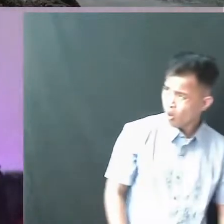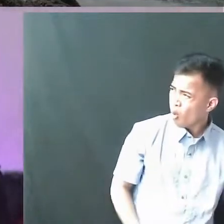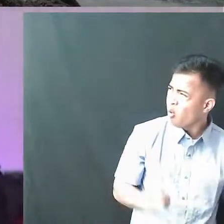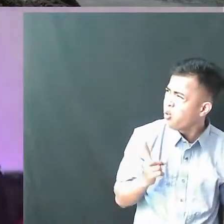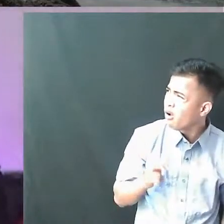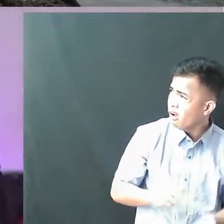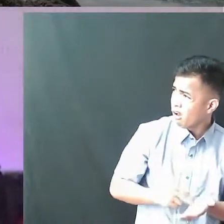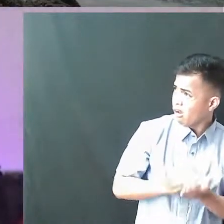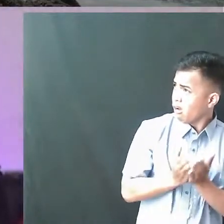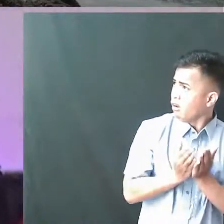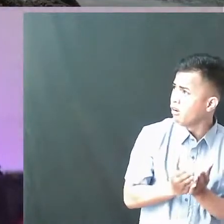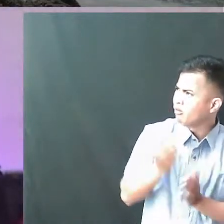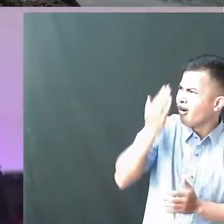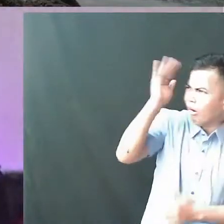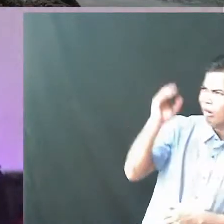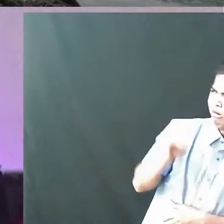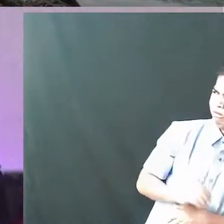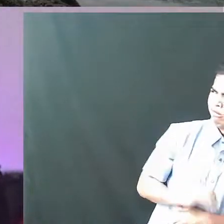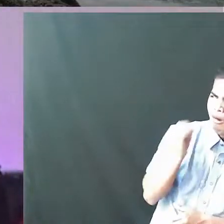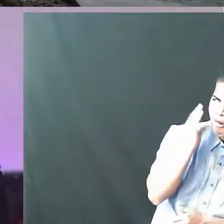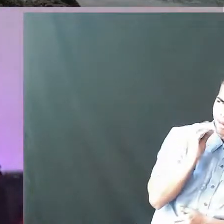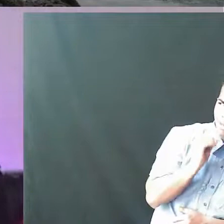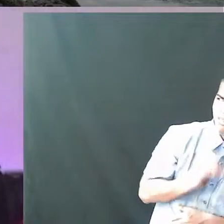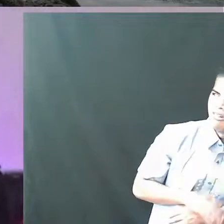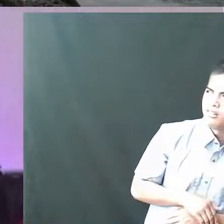pitch, take this, take that.